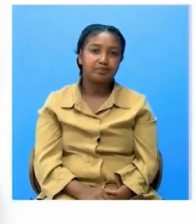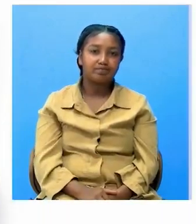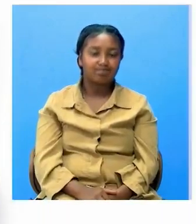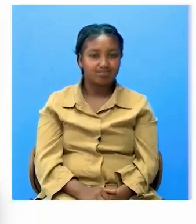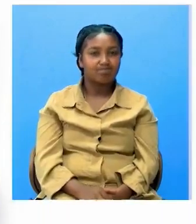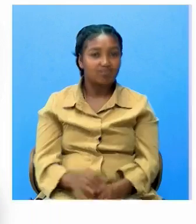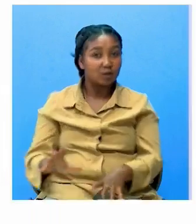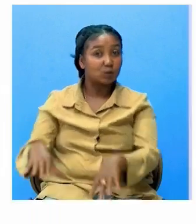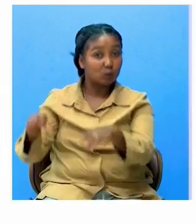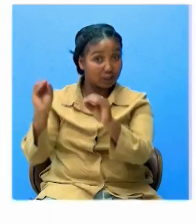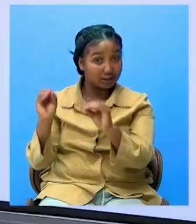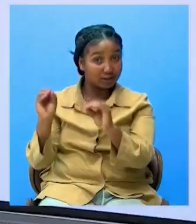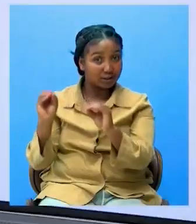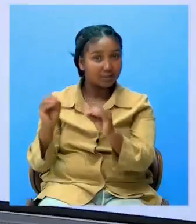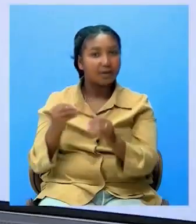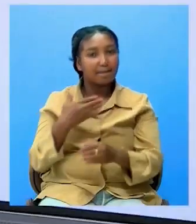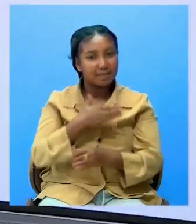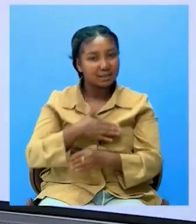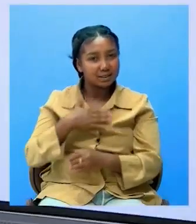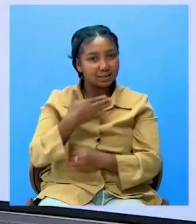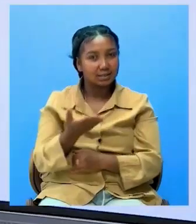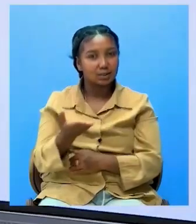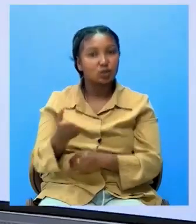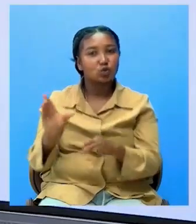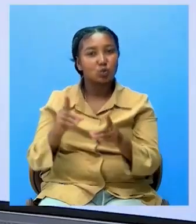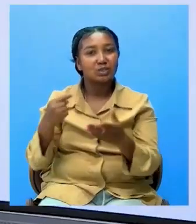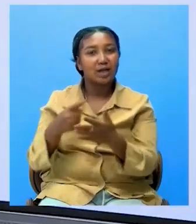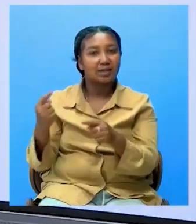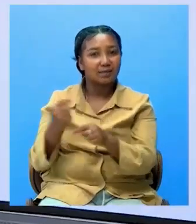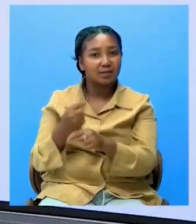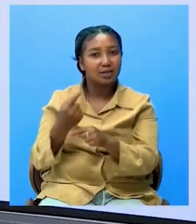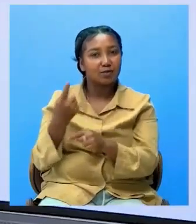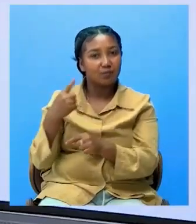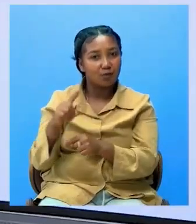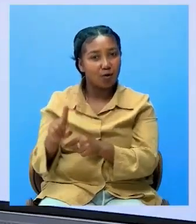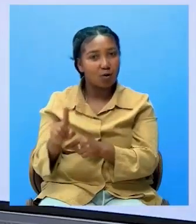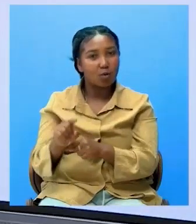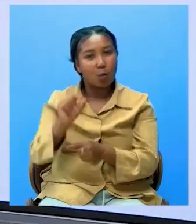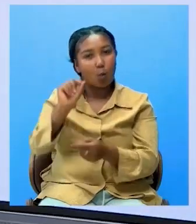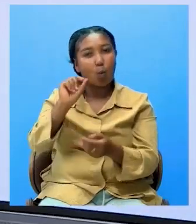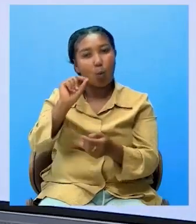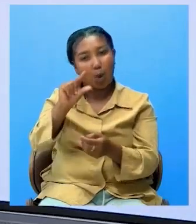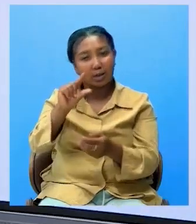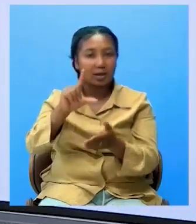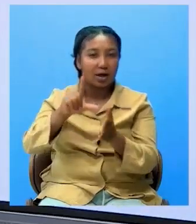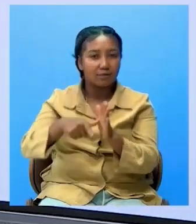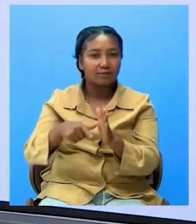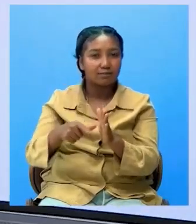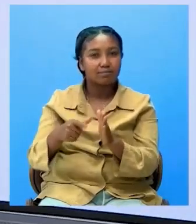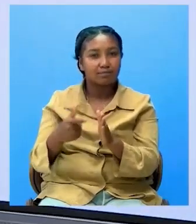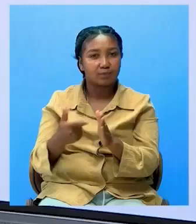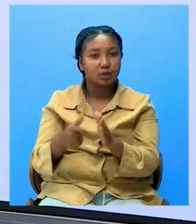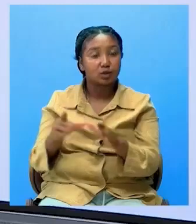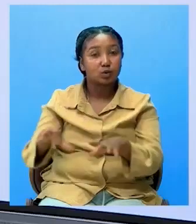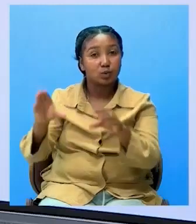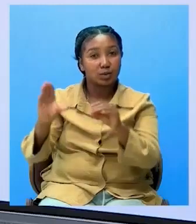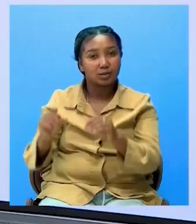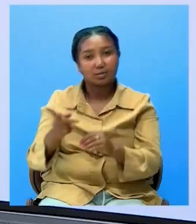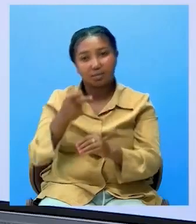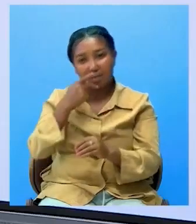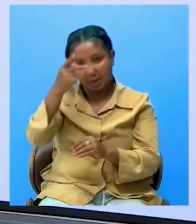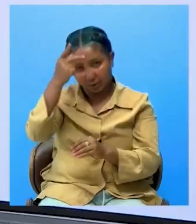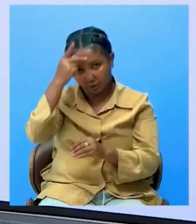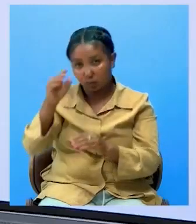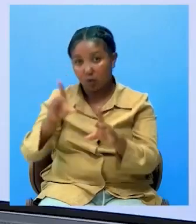That's all. Students, please do this activity for just 1.5 minutes. Students, parents,